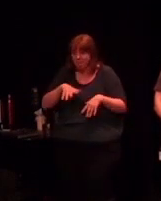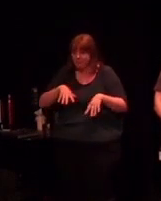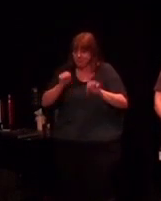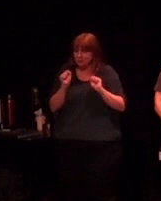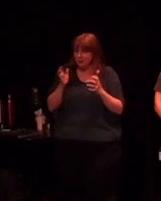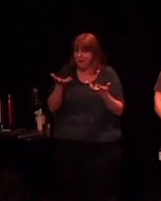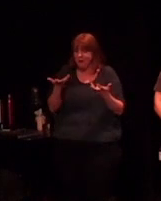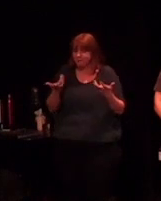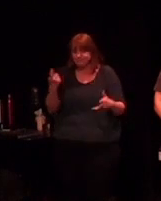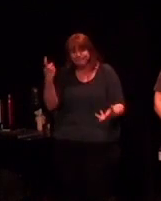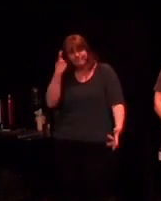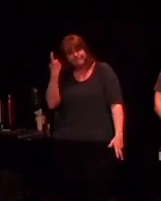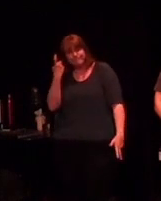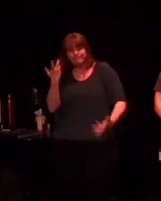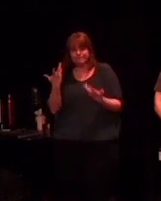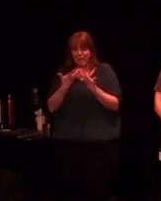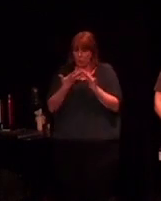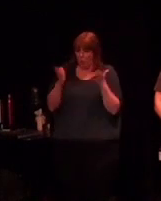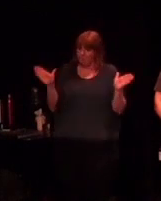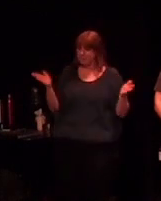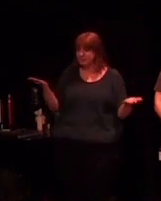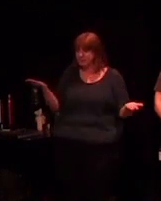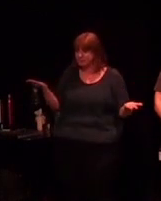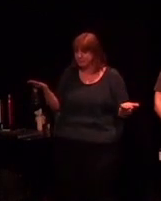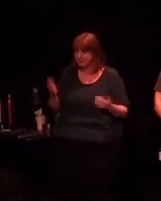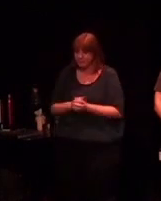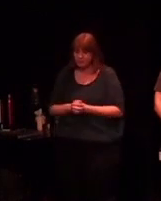just really thinking about things.